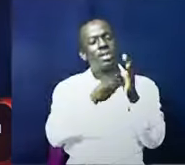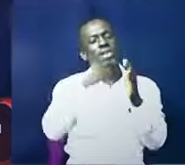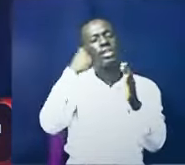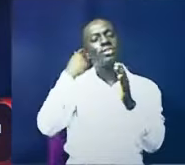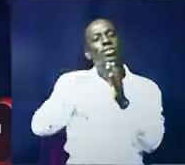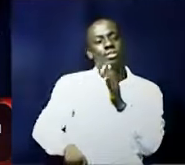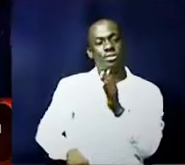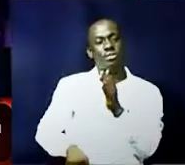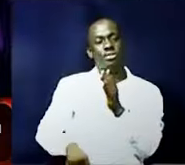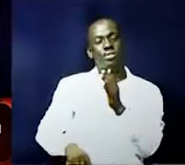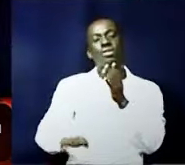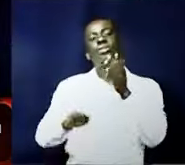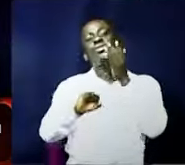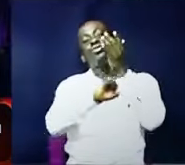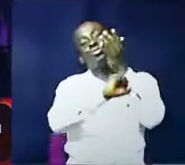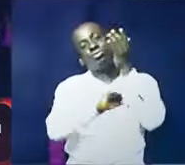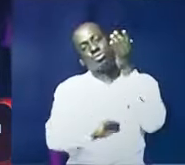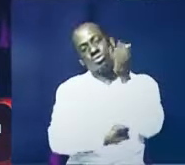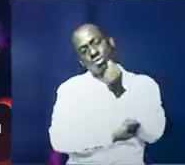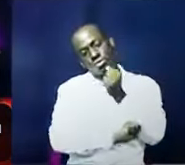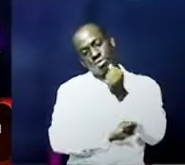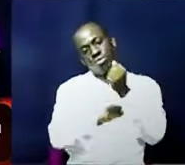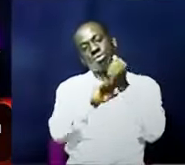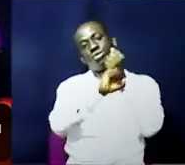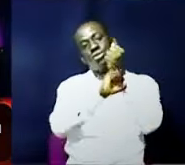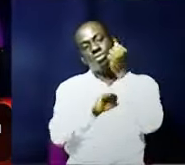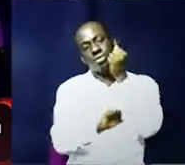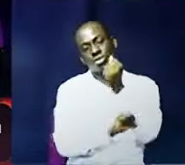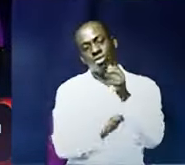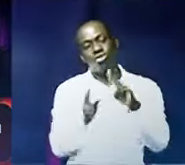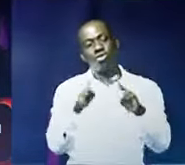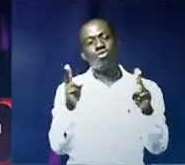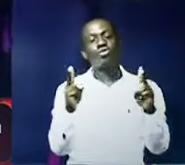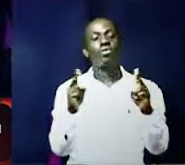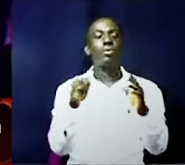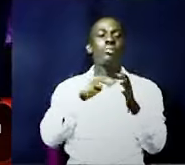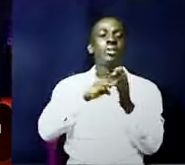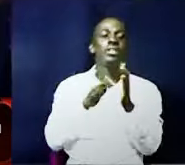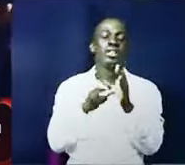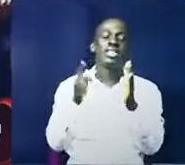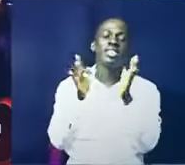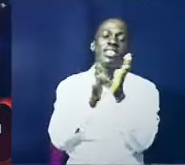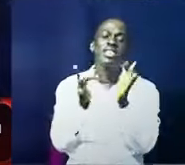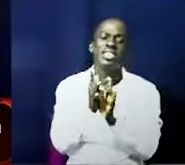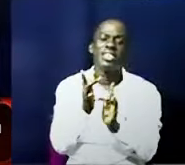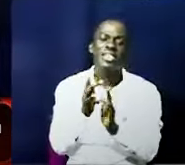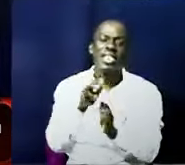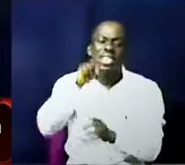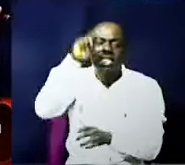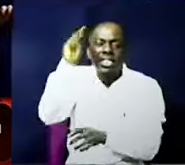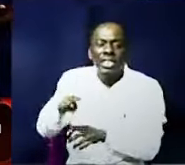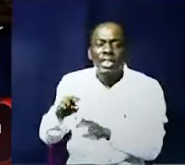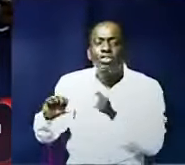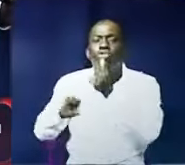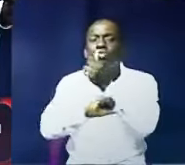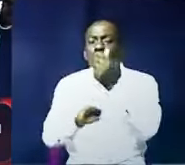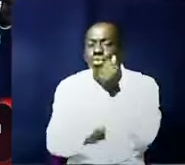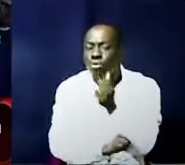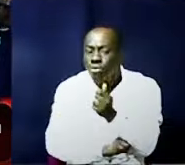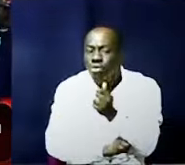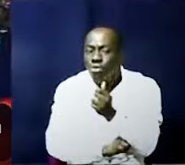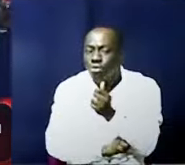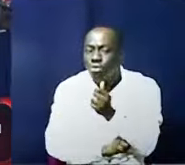So Jesus needed to be supported. Now the word uphold is to